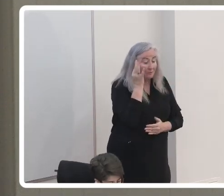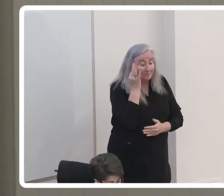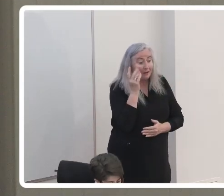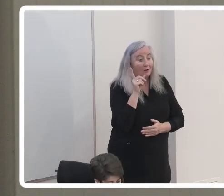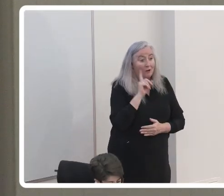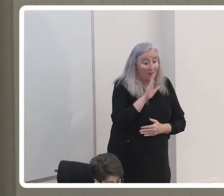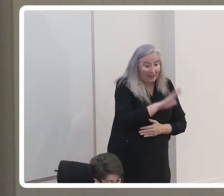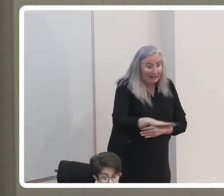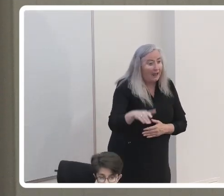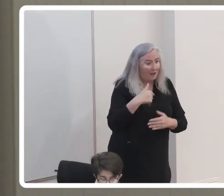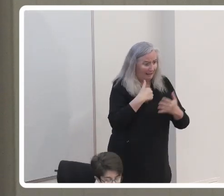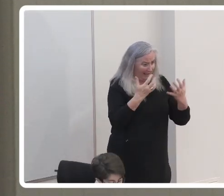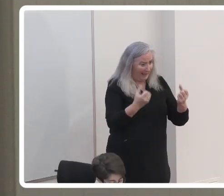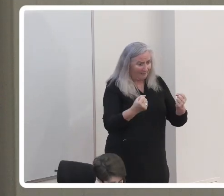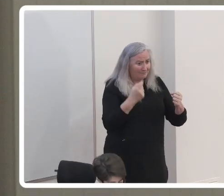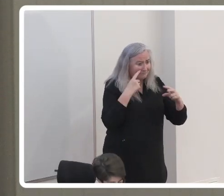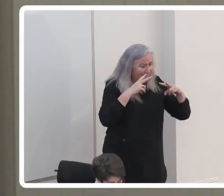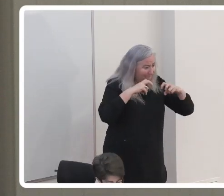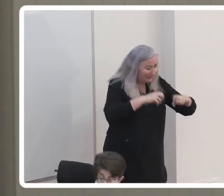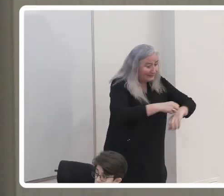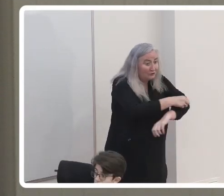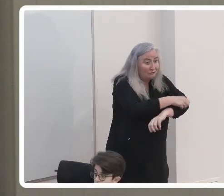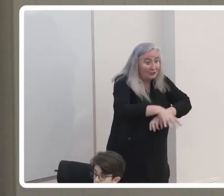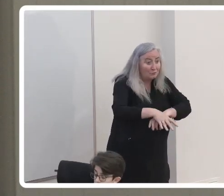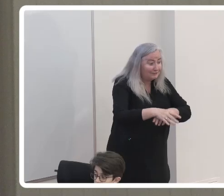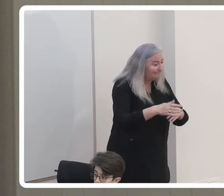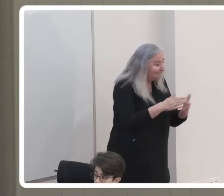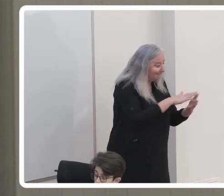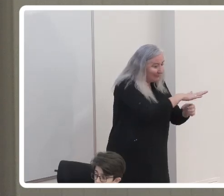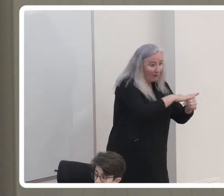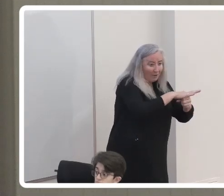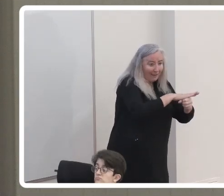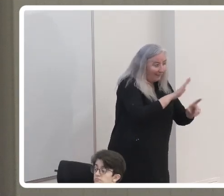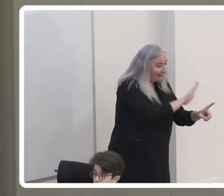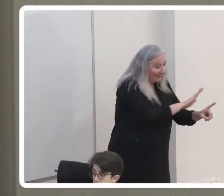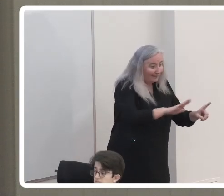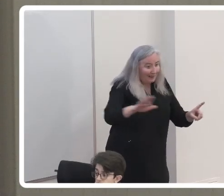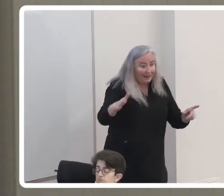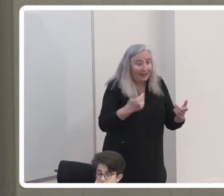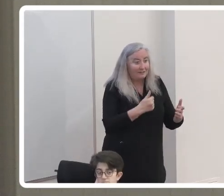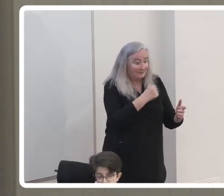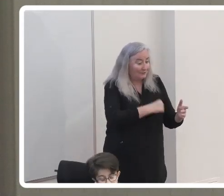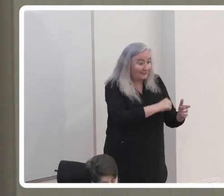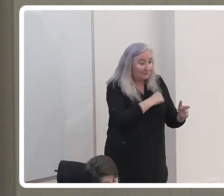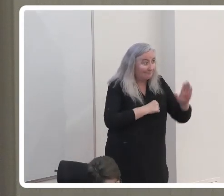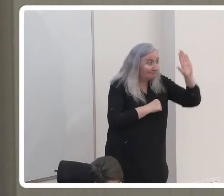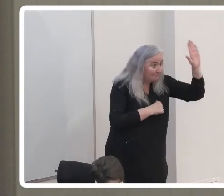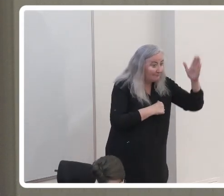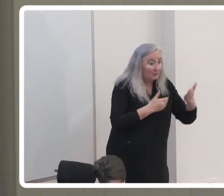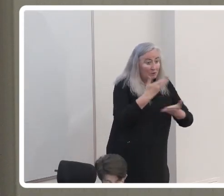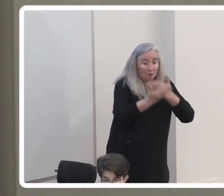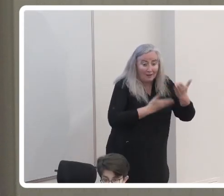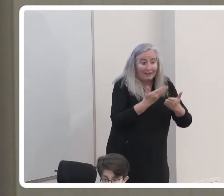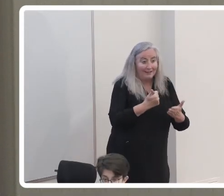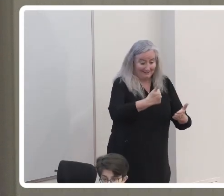grassroots evidence of such discrimination, such as first-hand testimonials or our